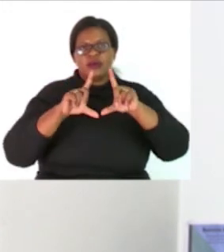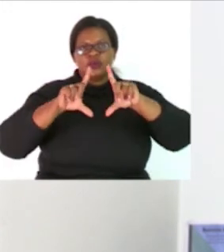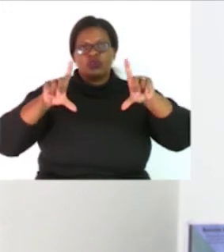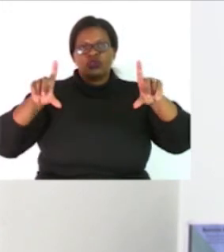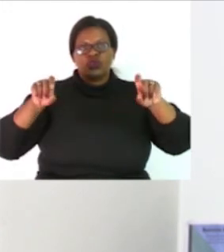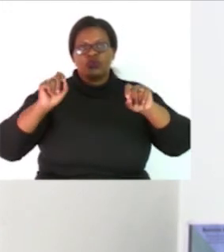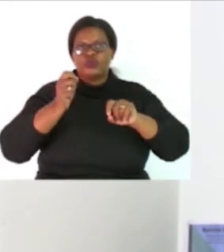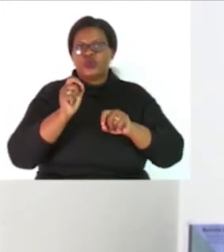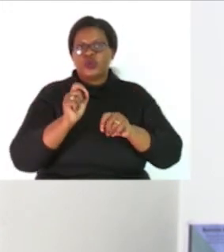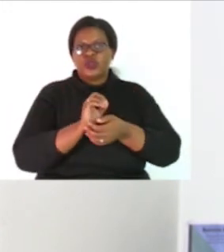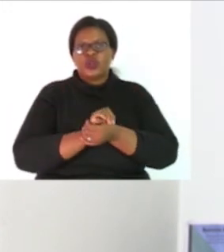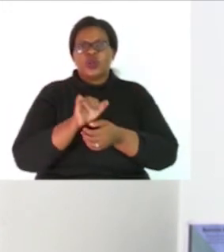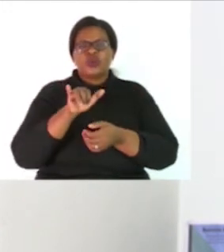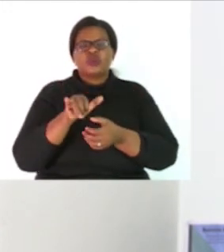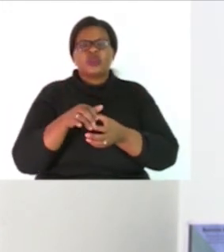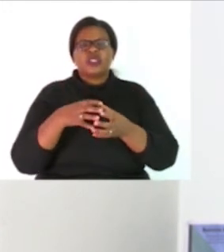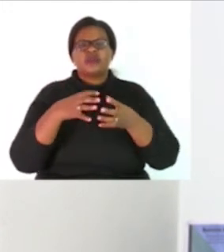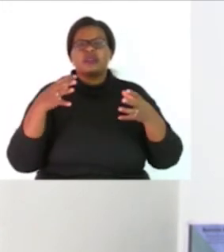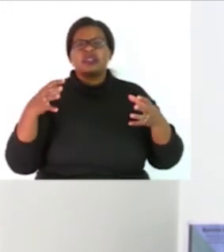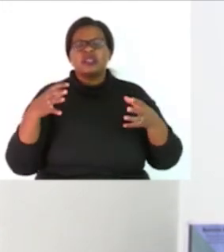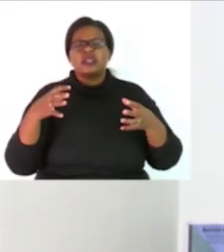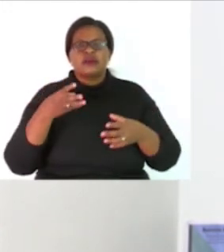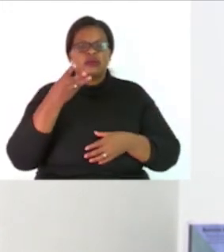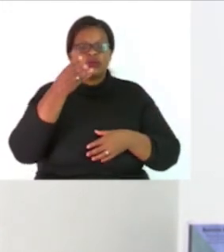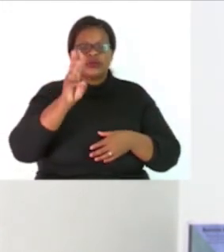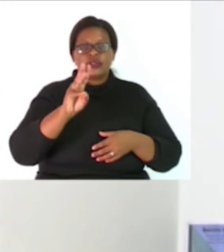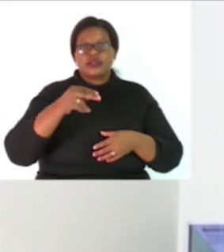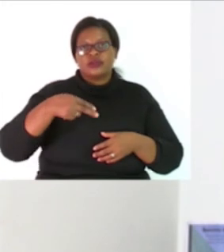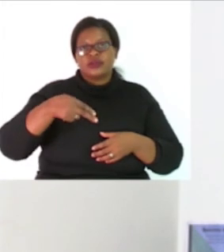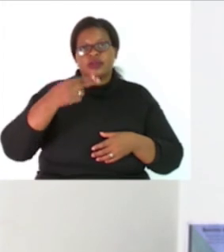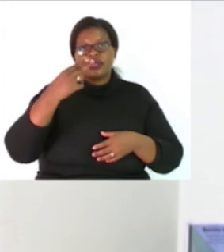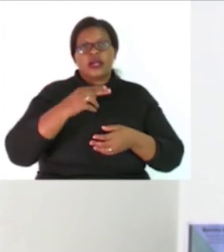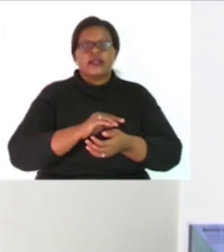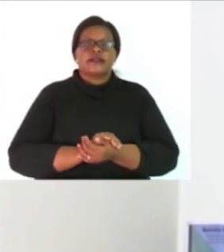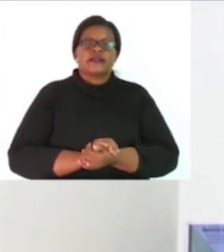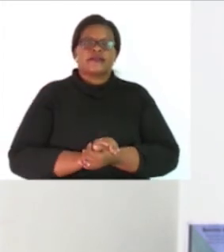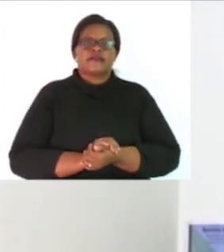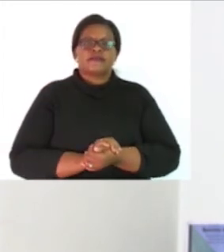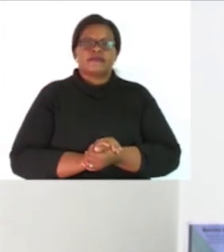common factors, which one is the highest? 6. It is 6.